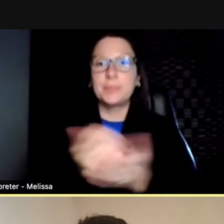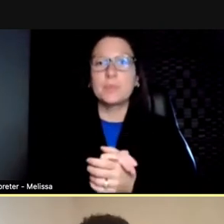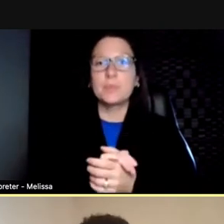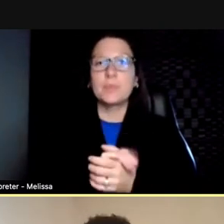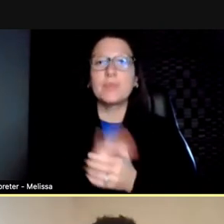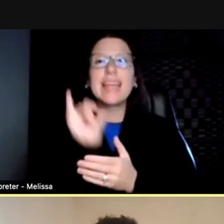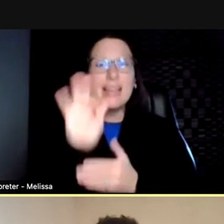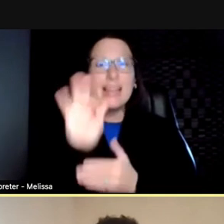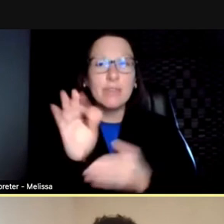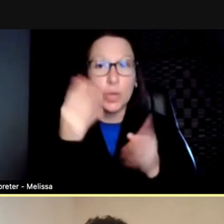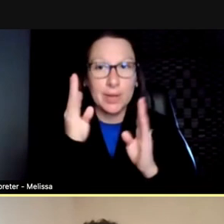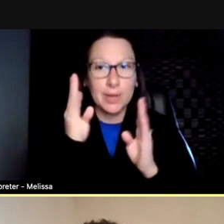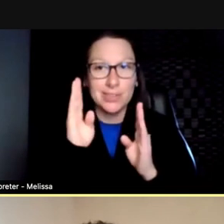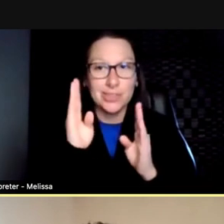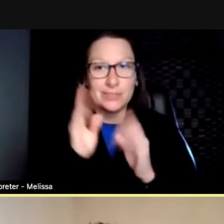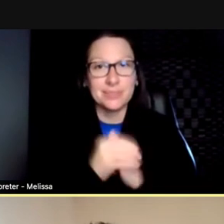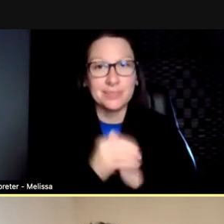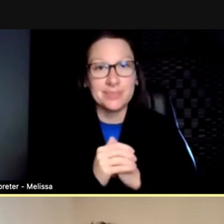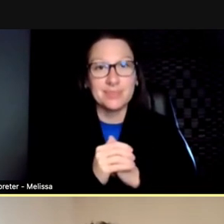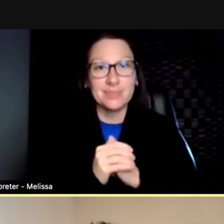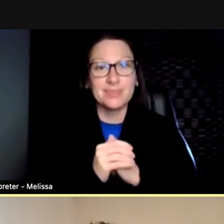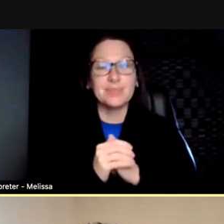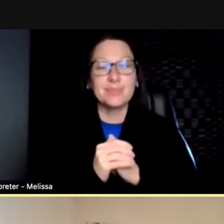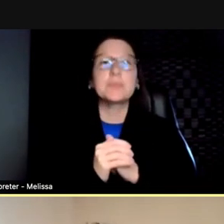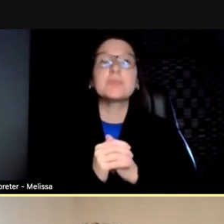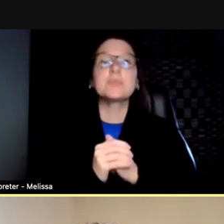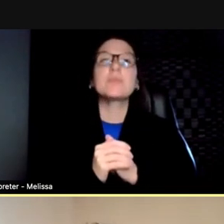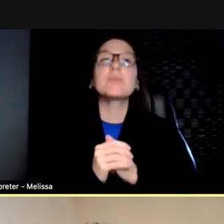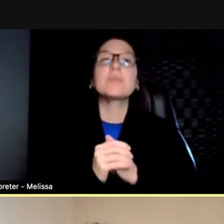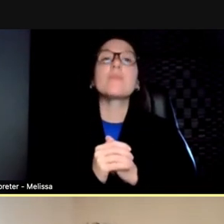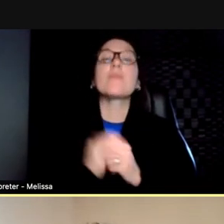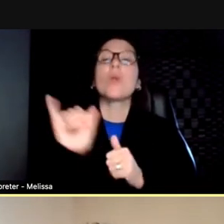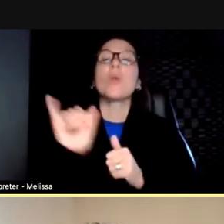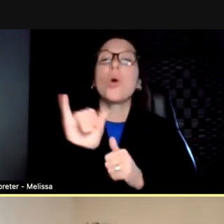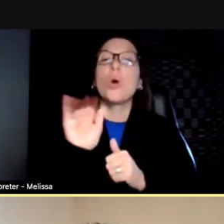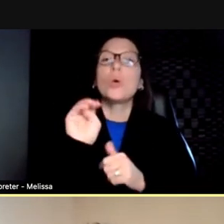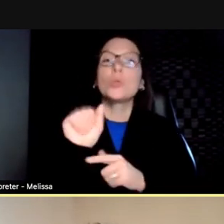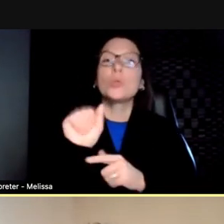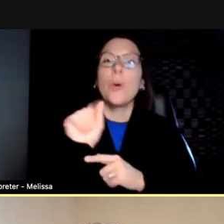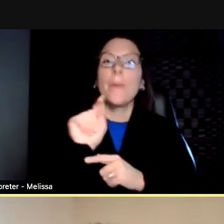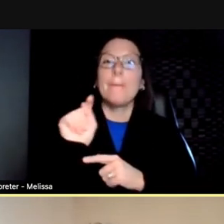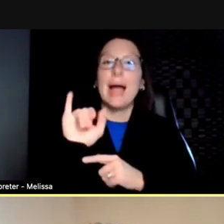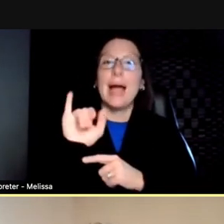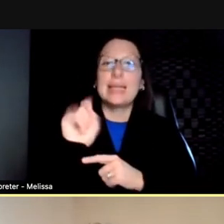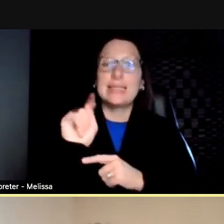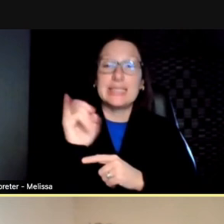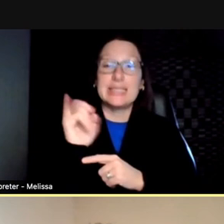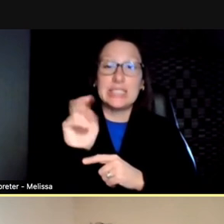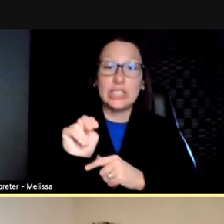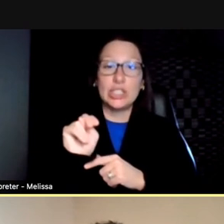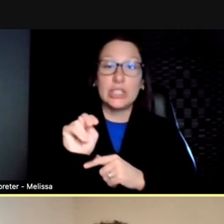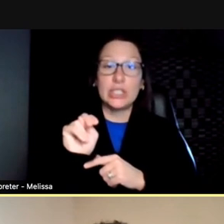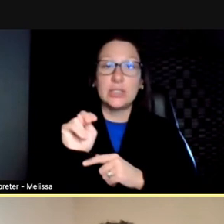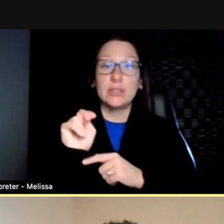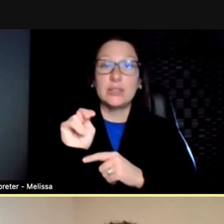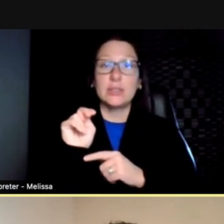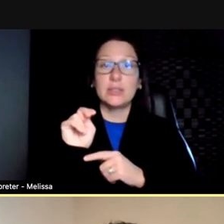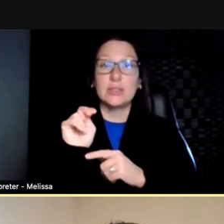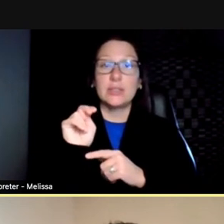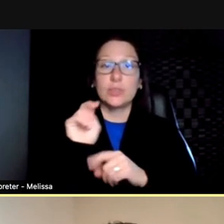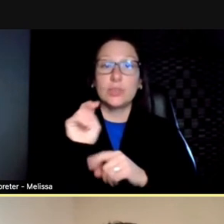attention. Okay, also, Matt Tejan's What's the Complexity Framework deals with this issue as well.